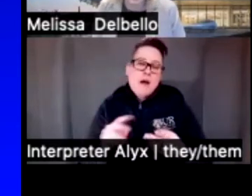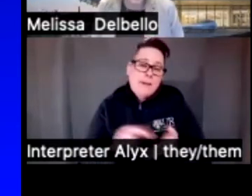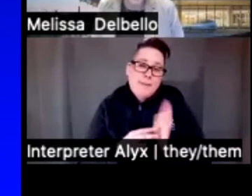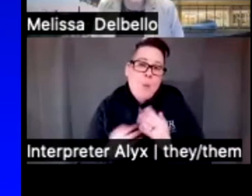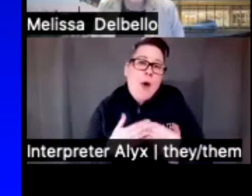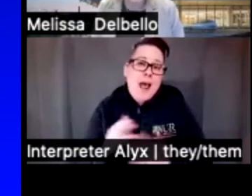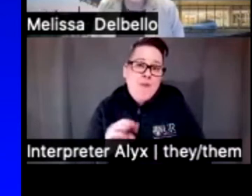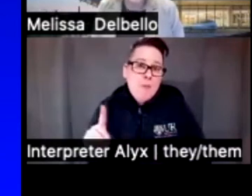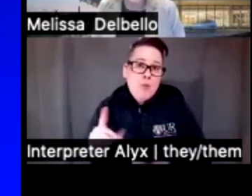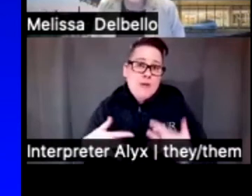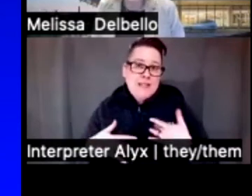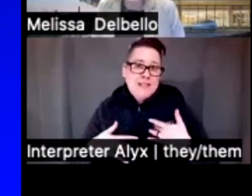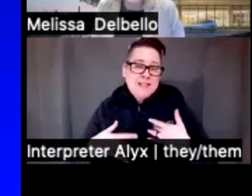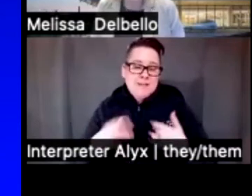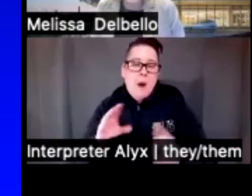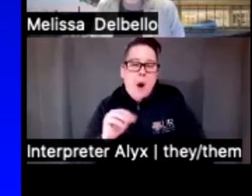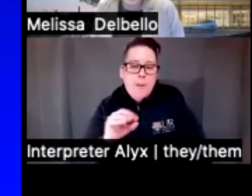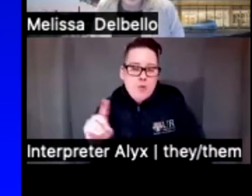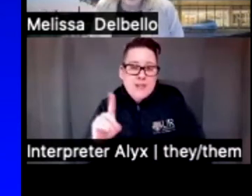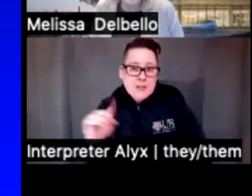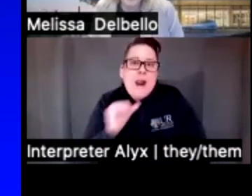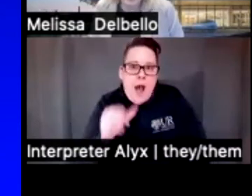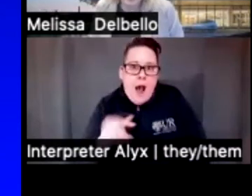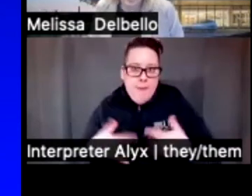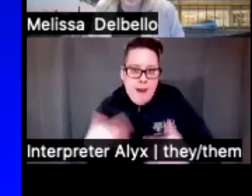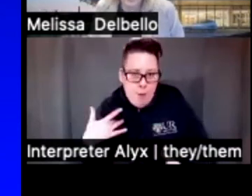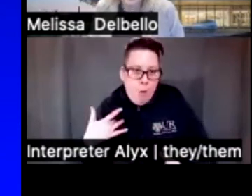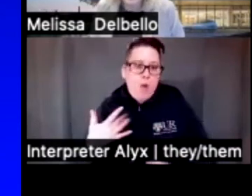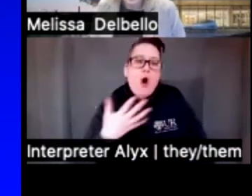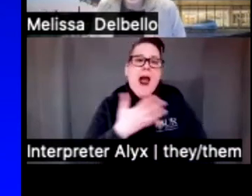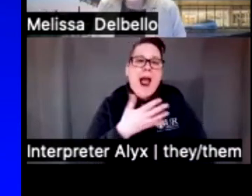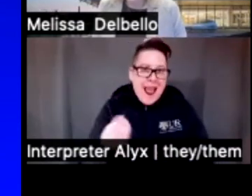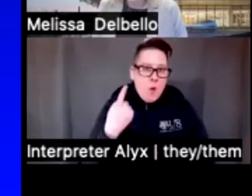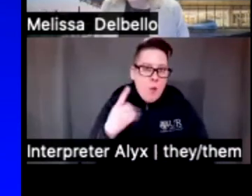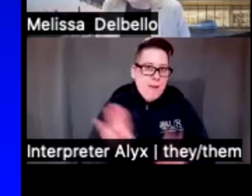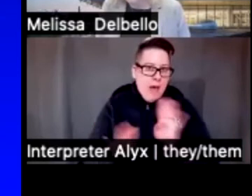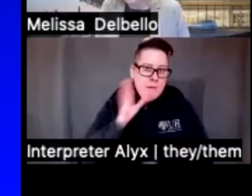that wasn't bipolar disorder, and a bioparent with bipolar 1.